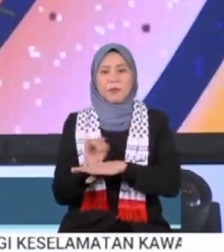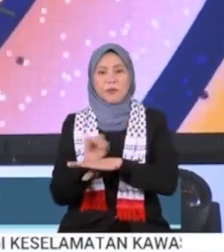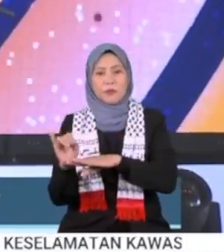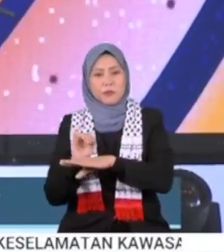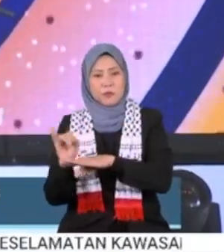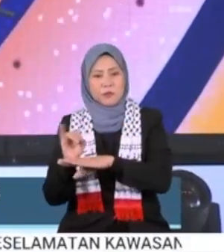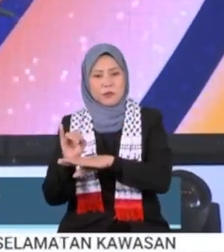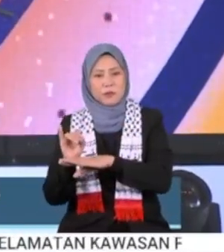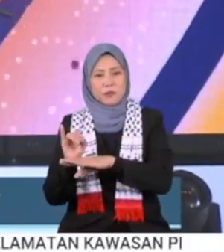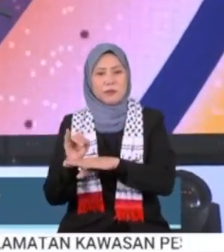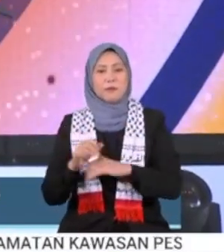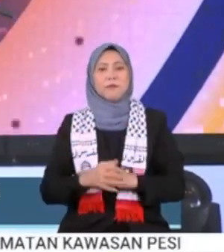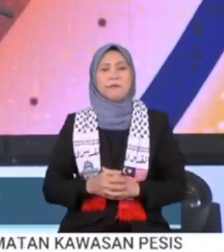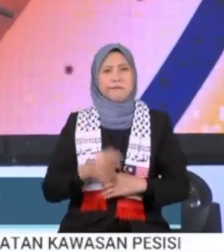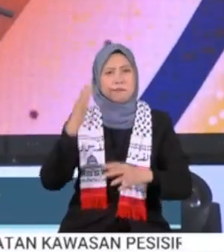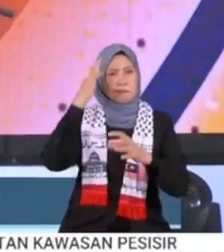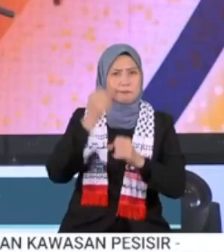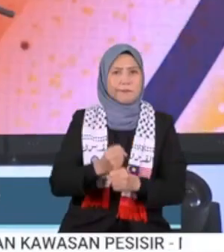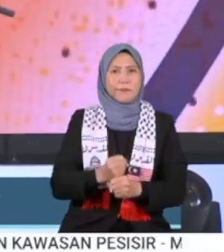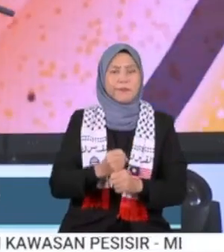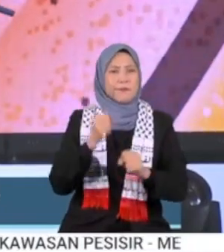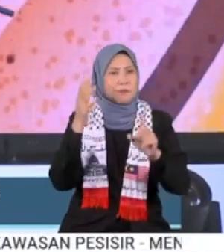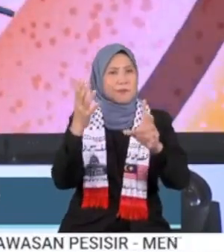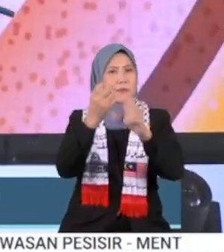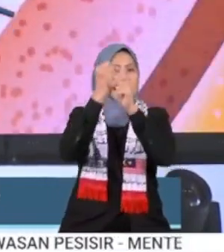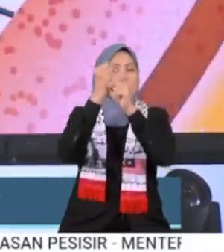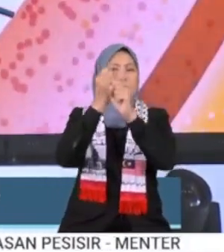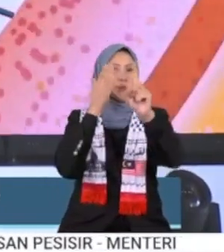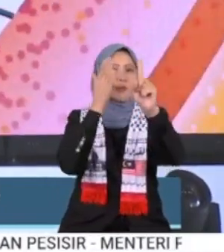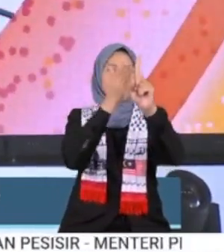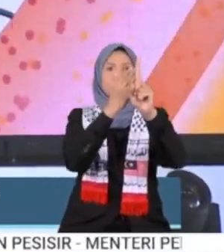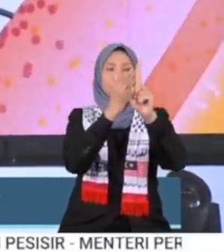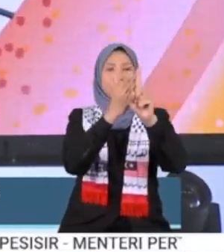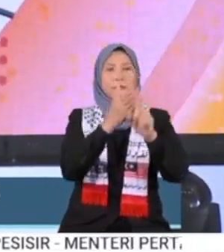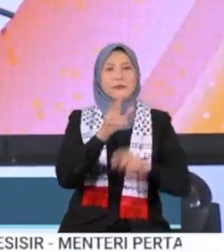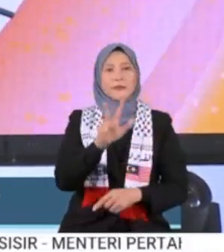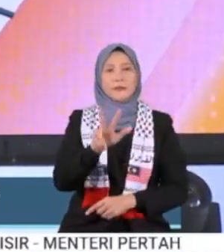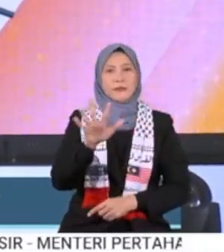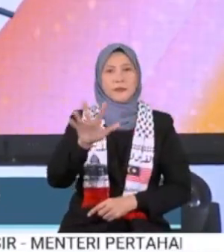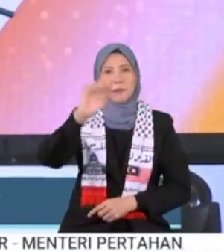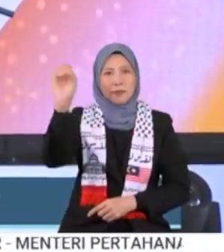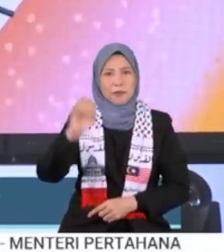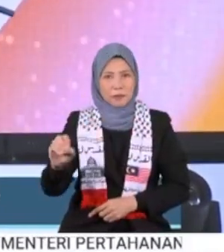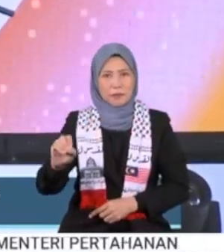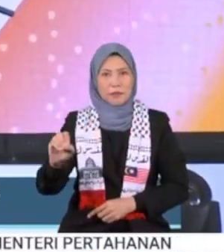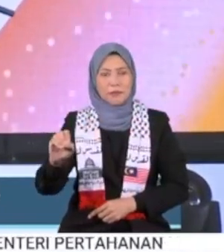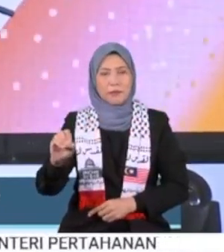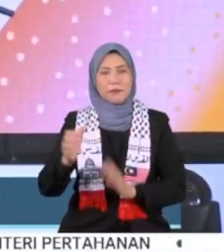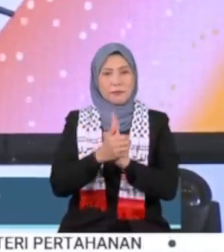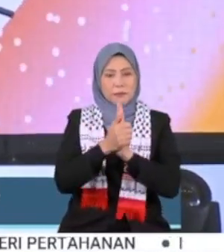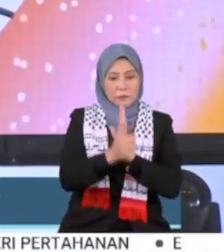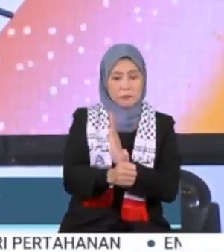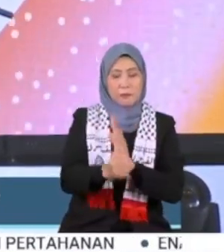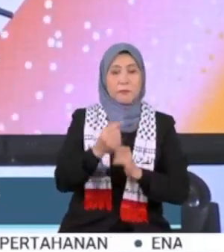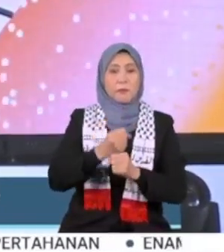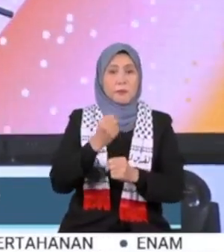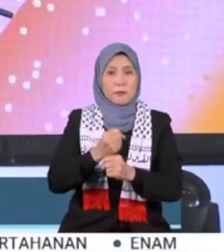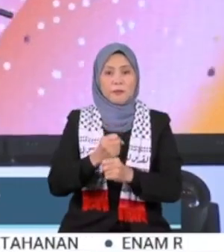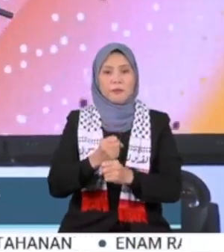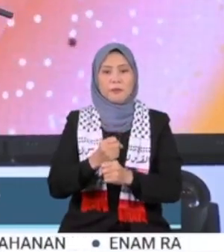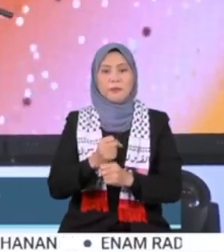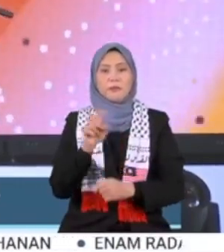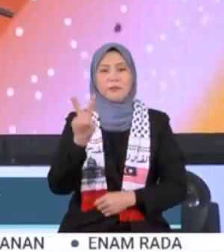players I am Confident that we can achieve our goal of having a 35% skill workforce